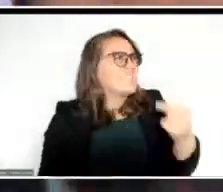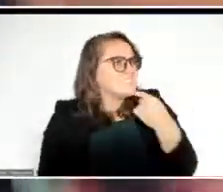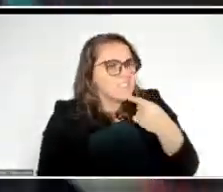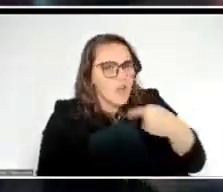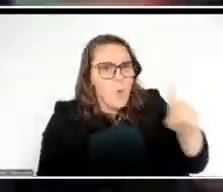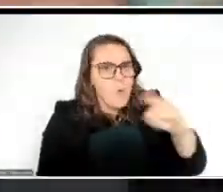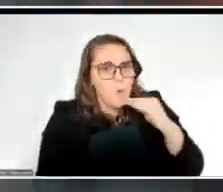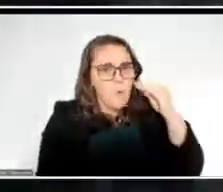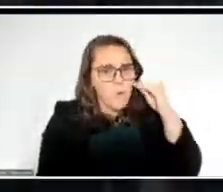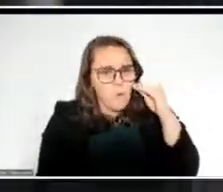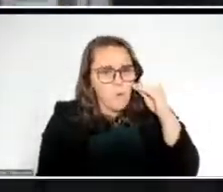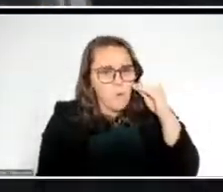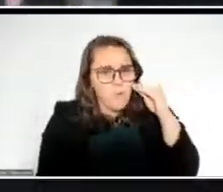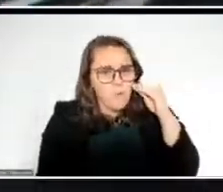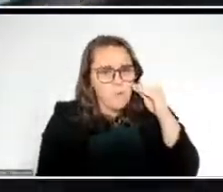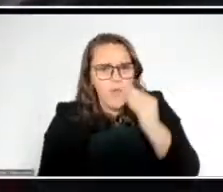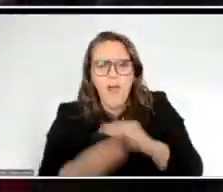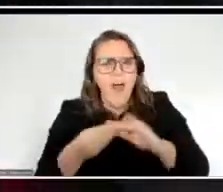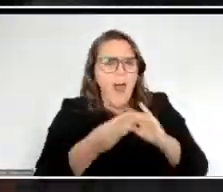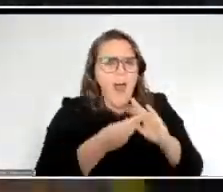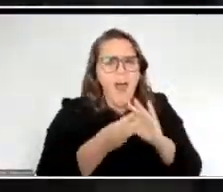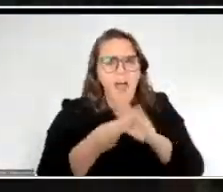He says go home.